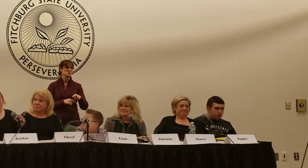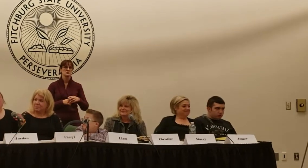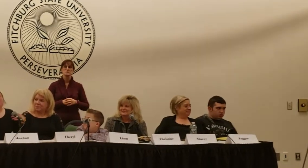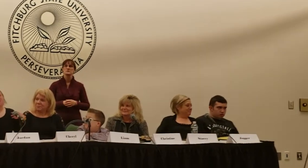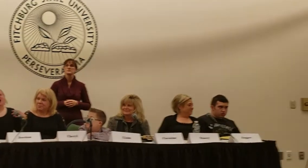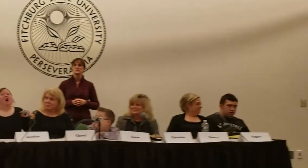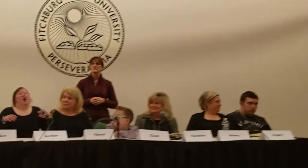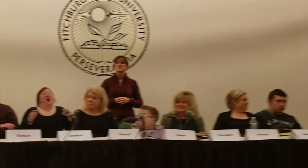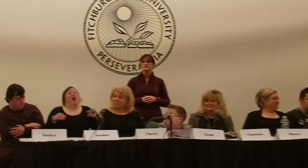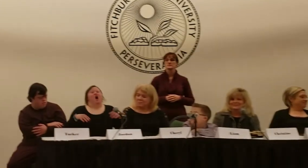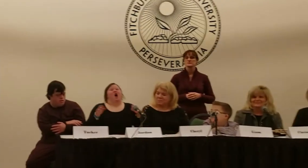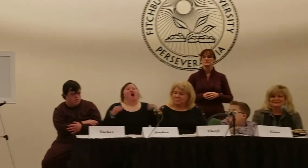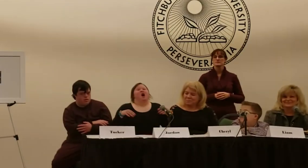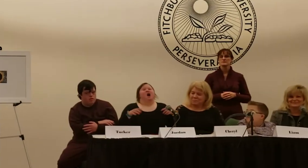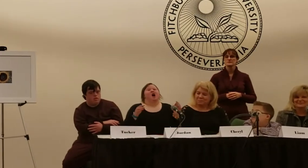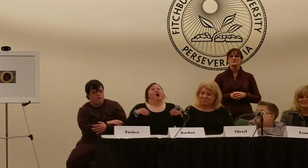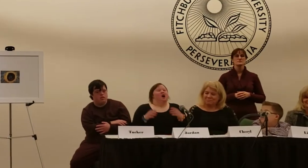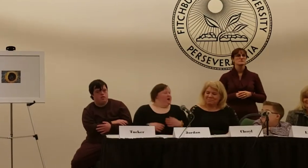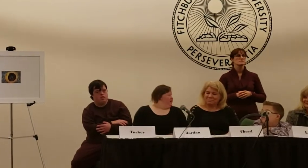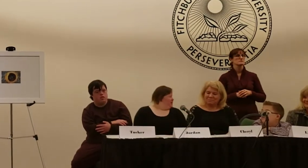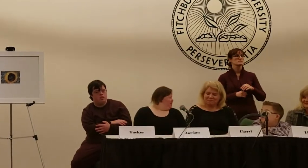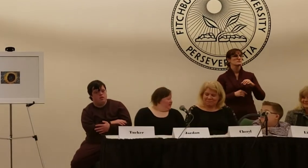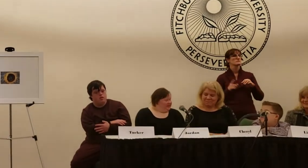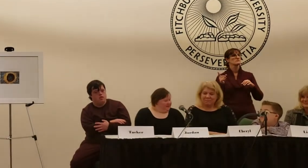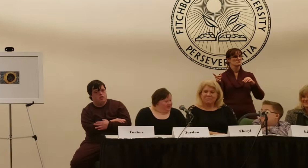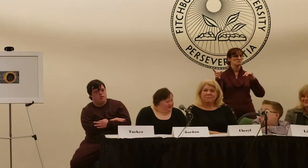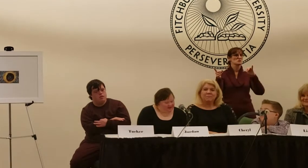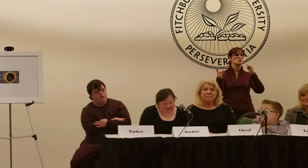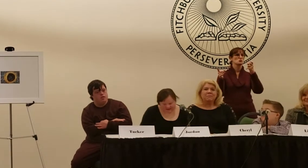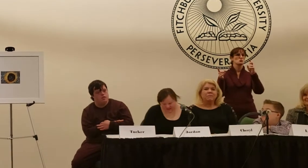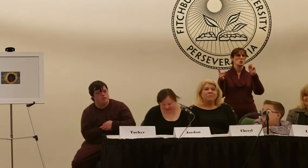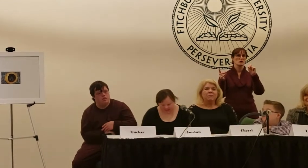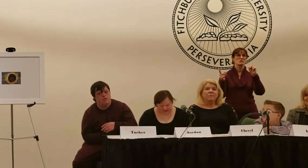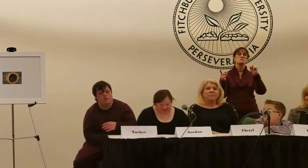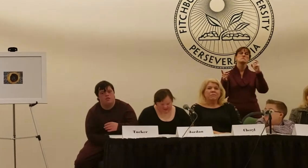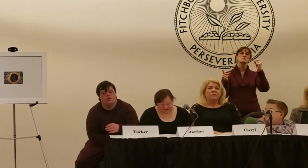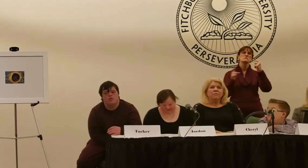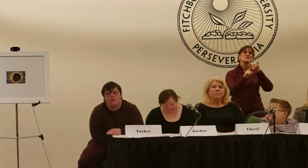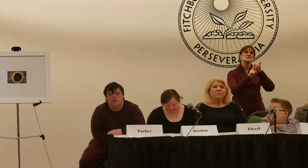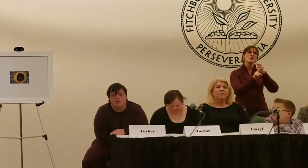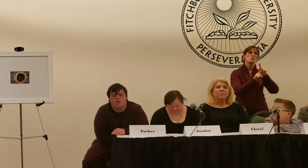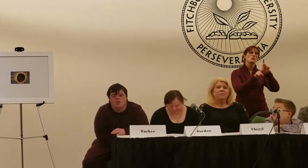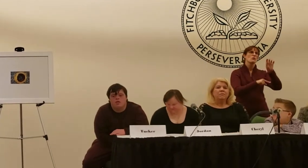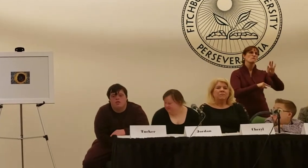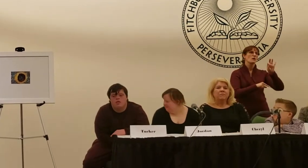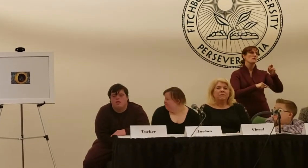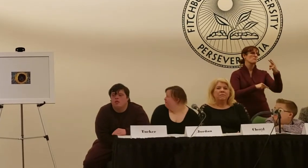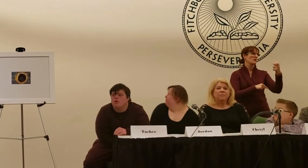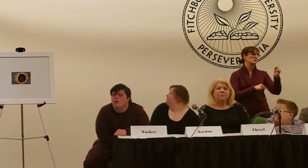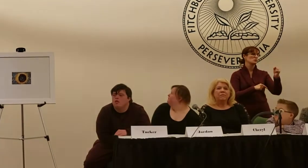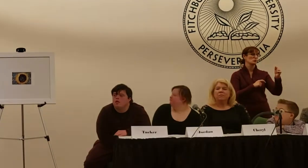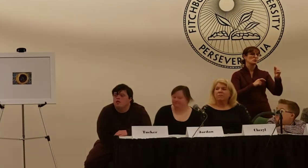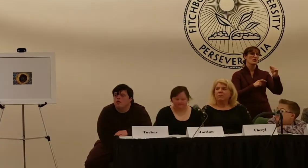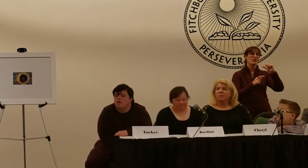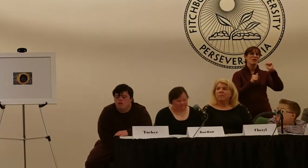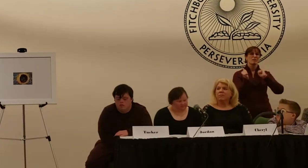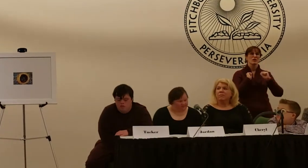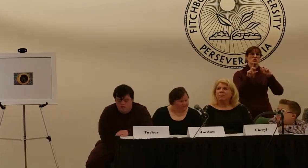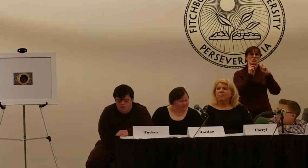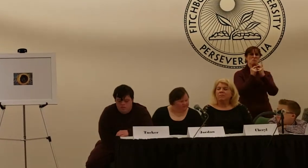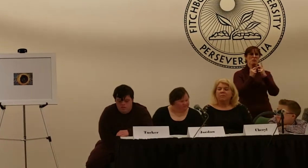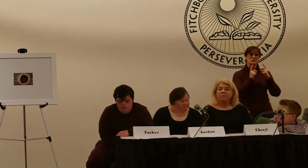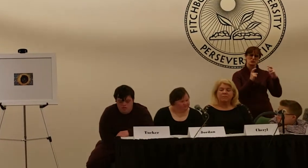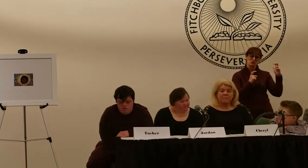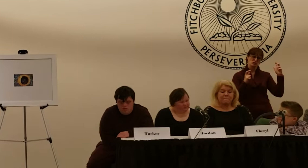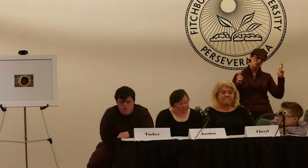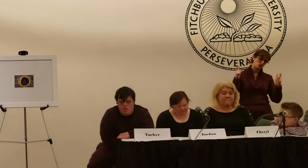So what Jordan was talking about her theater department, so she went to Framingham High School. It's a huge theater department. They are well respected across the